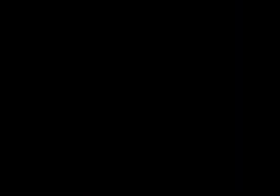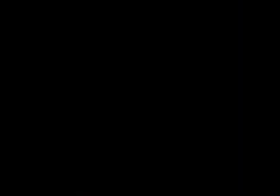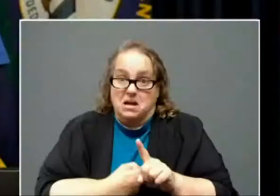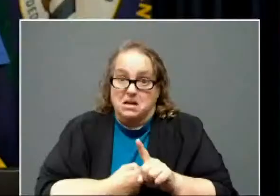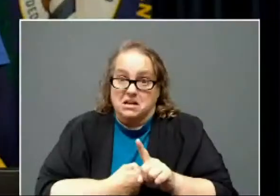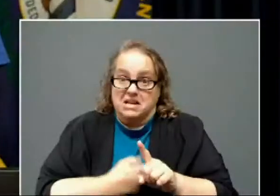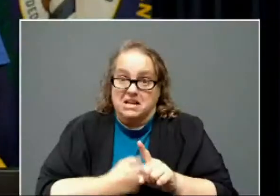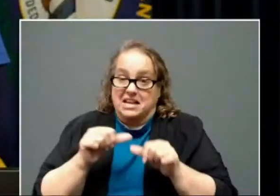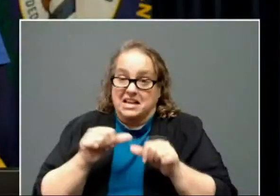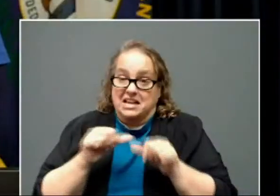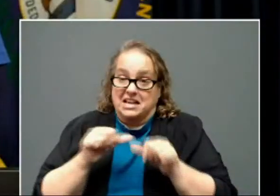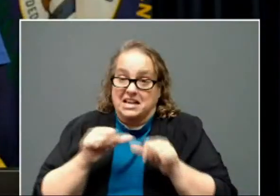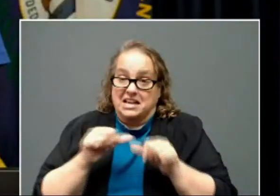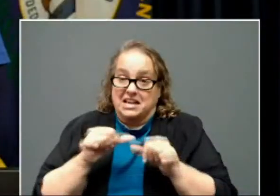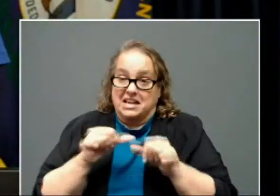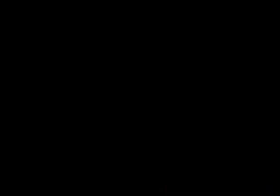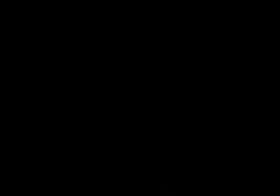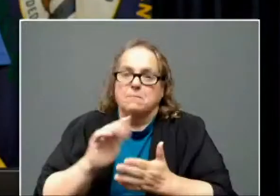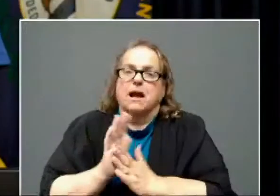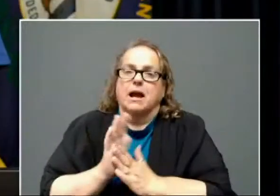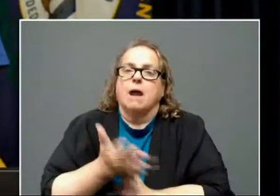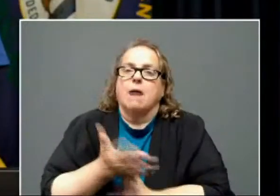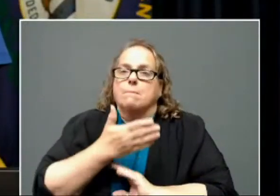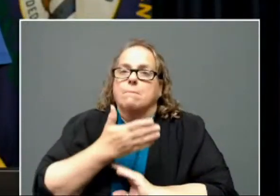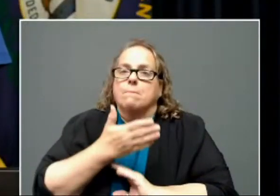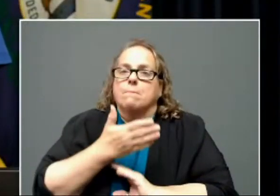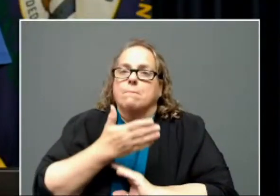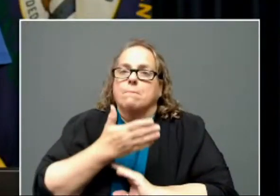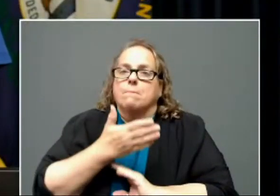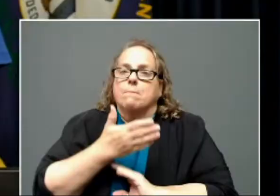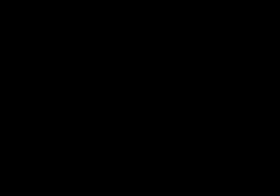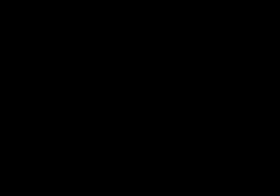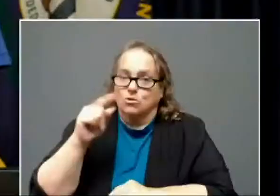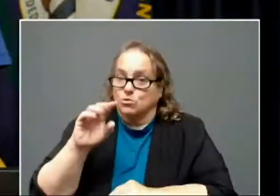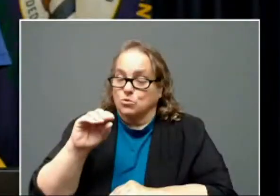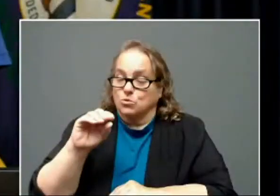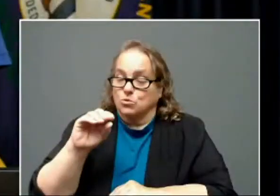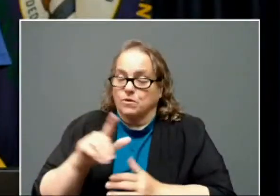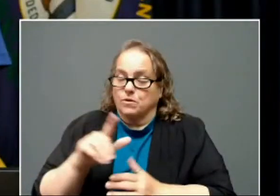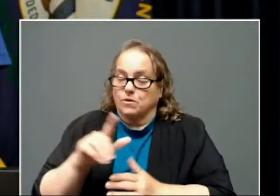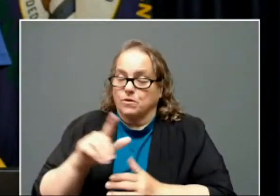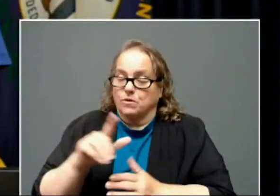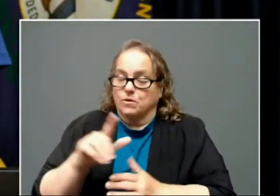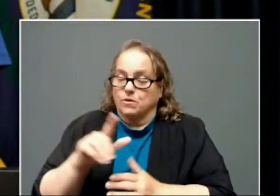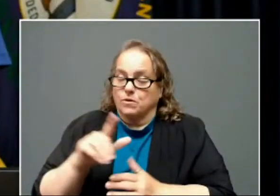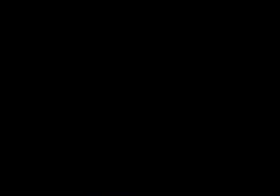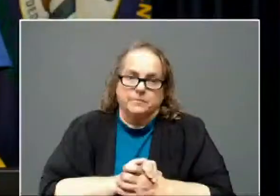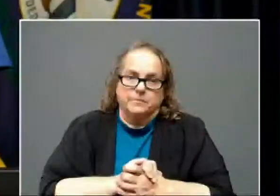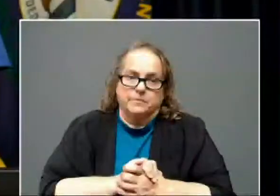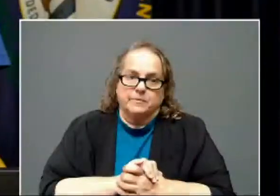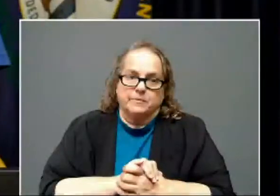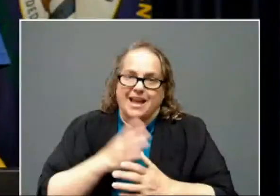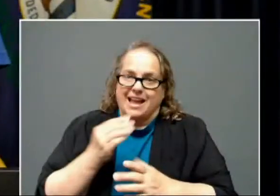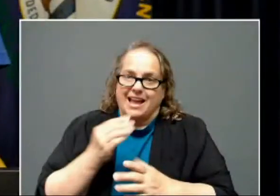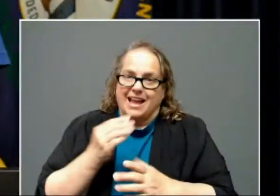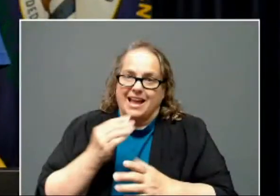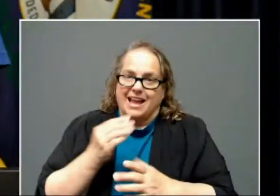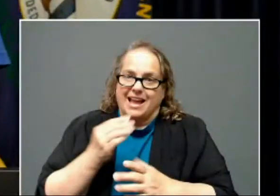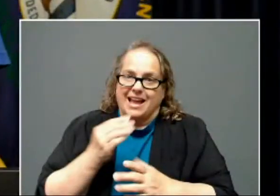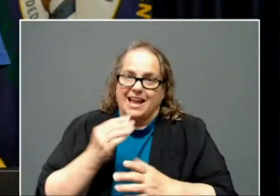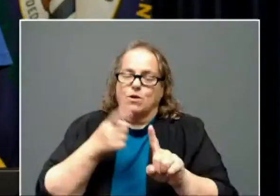to, it became a better and better tool. And we hit a point where consistency, we think, is